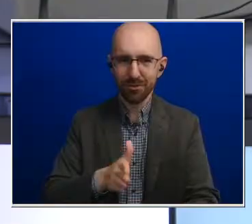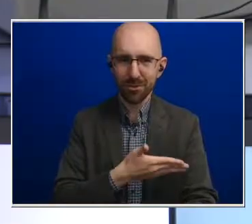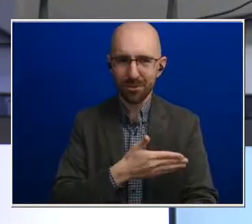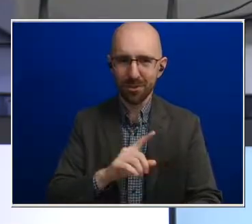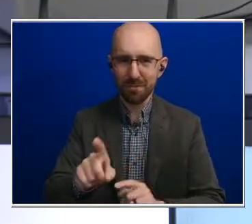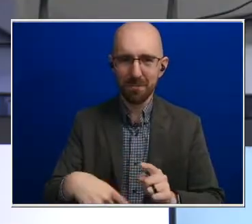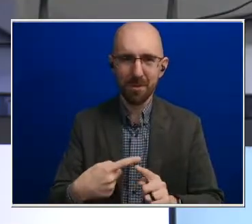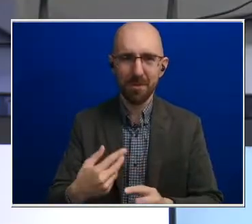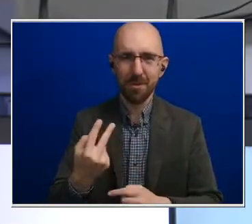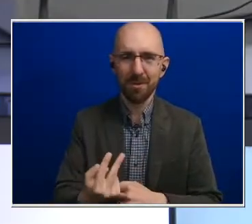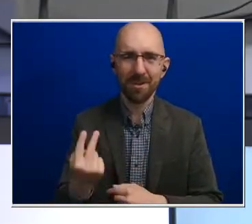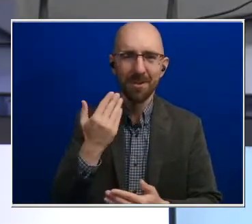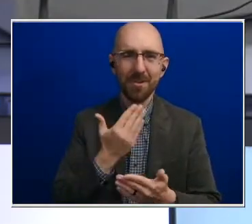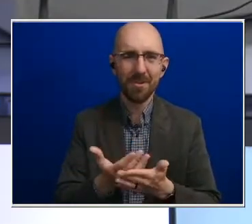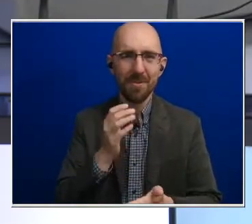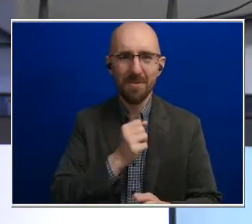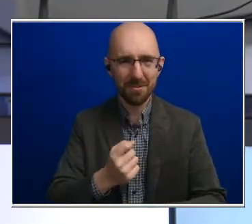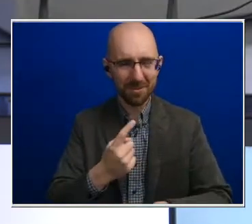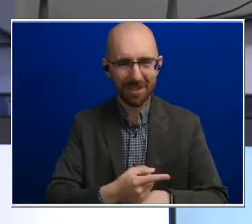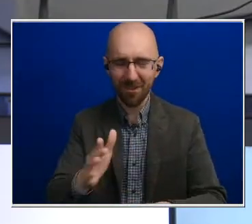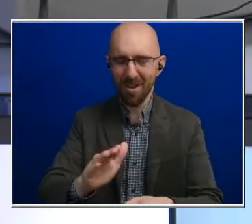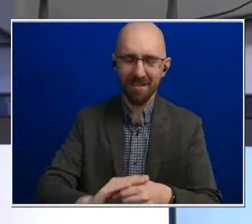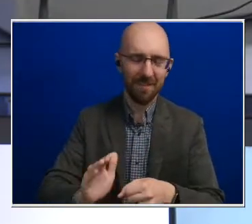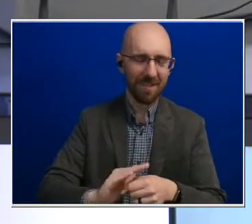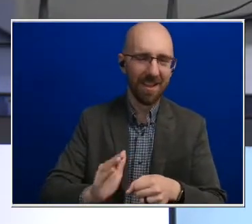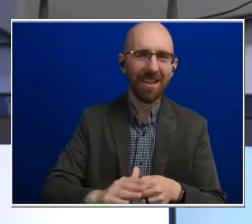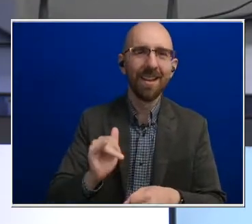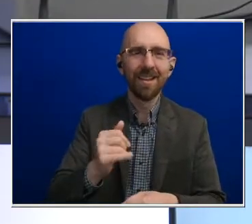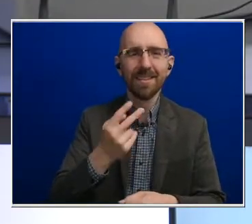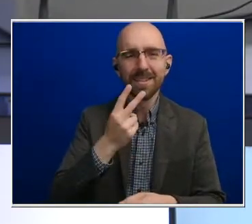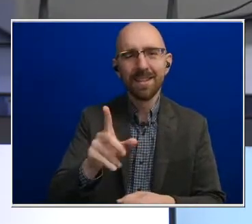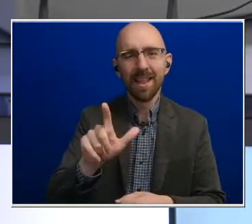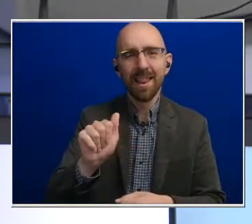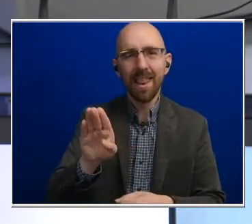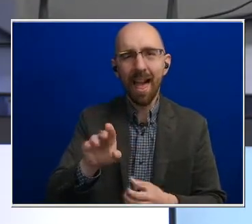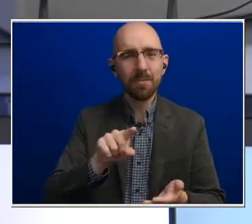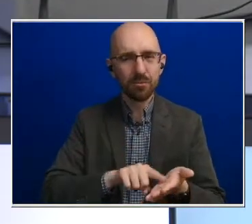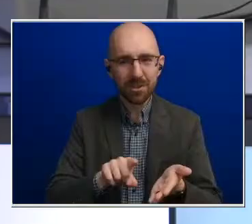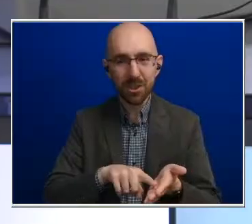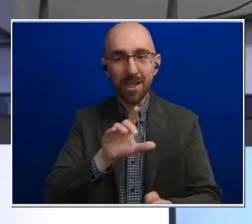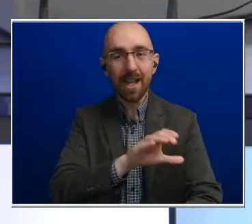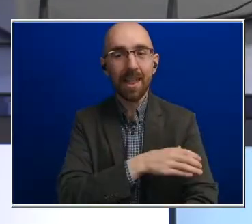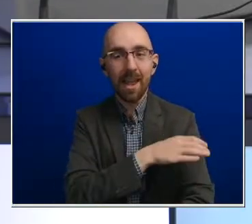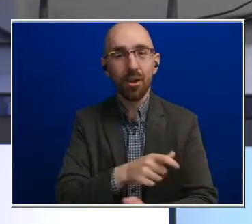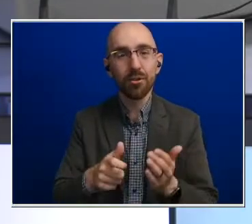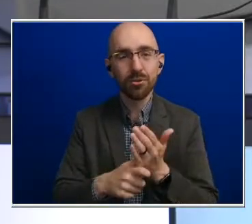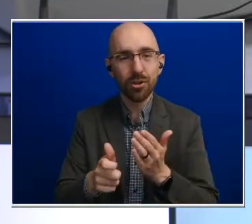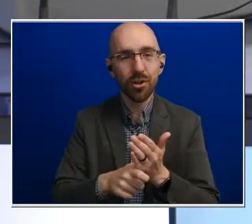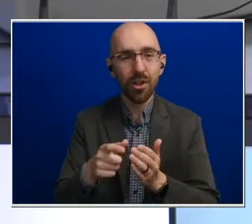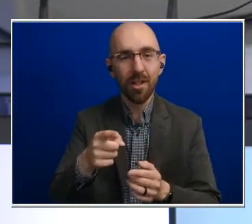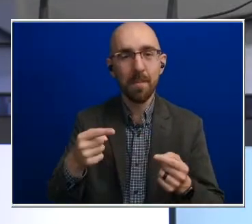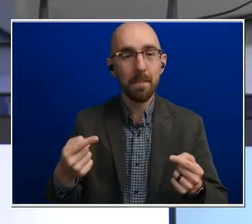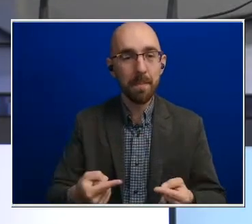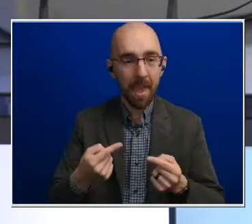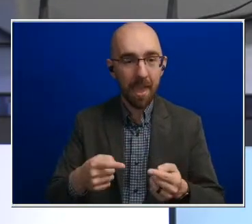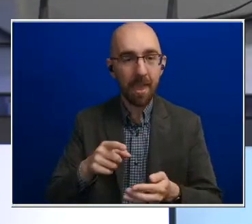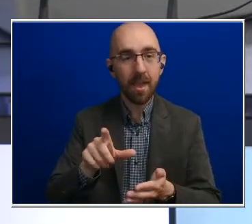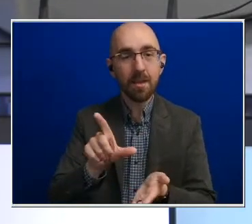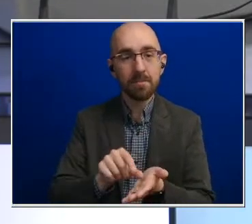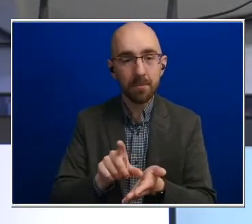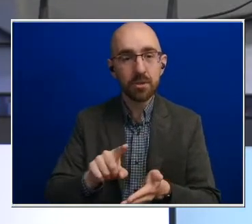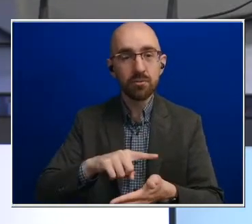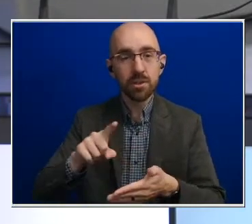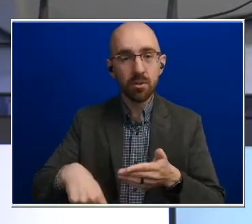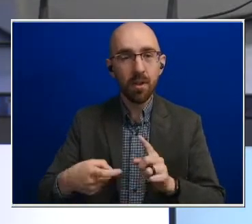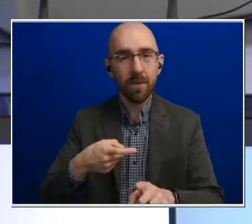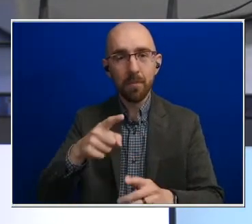days. Okay, enough of that. Let's look at some of your lab's research. The Clinical Journal of Pain published results from one of your pilot studies last fall. It involved